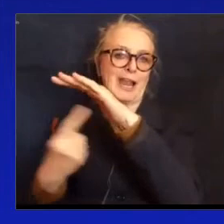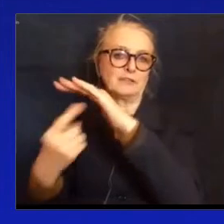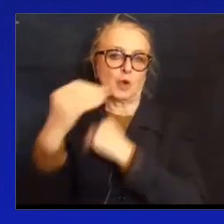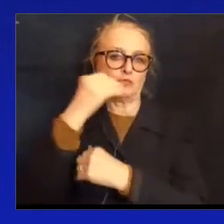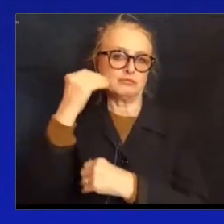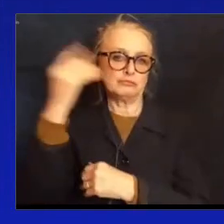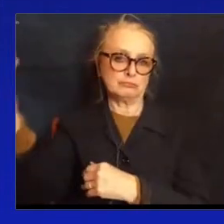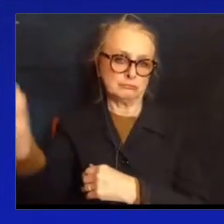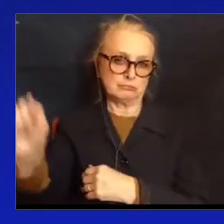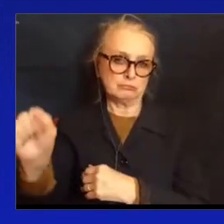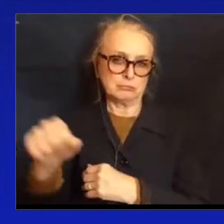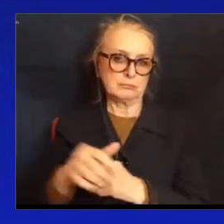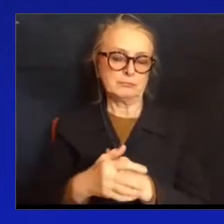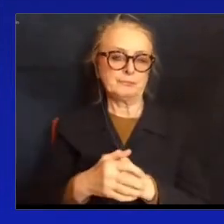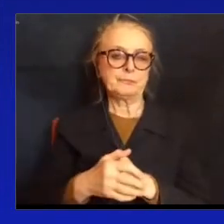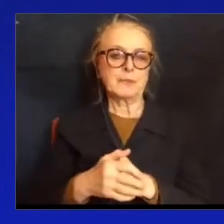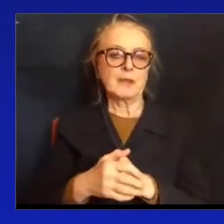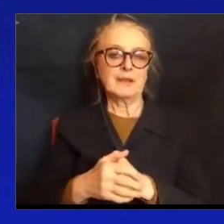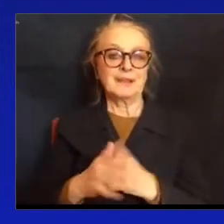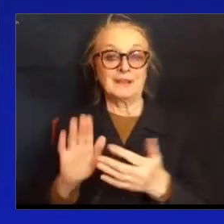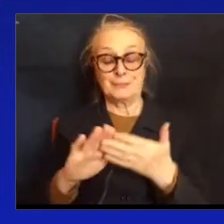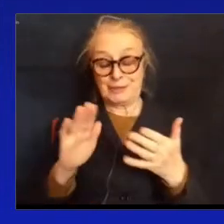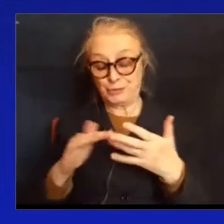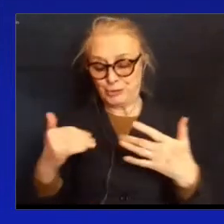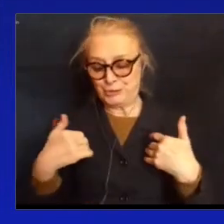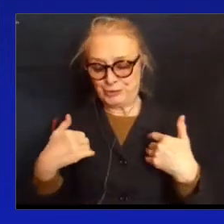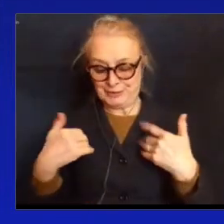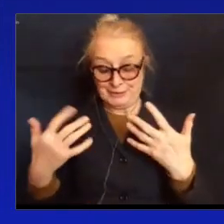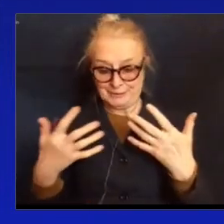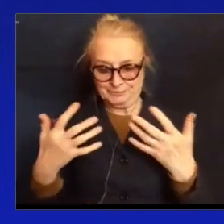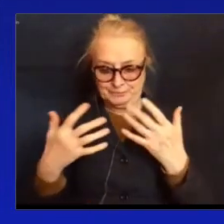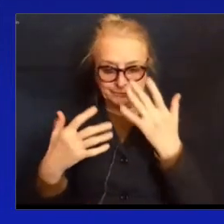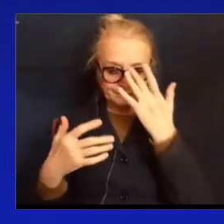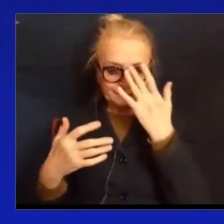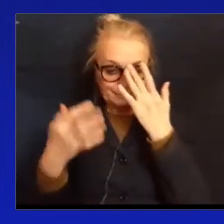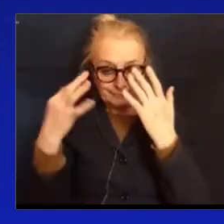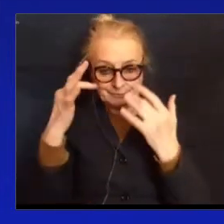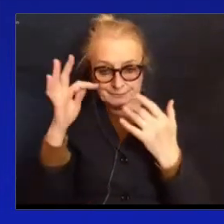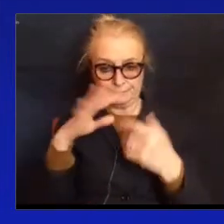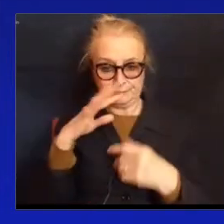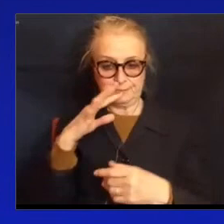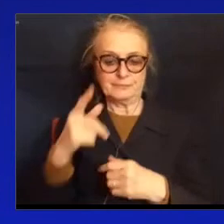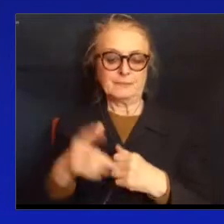tested positive is presently in quarantine.